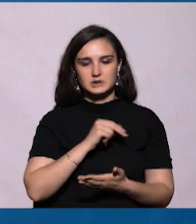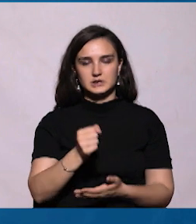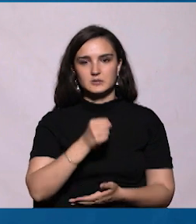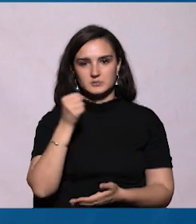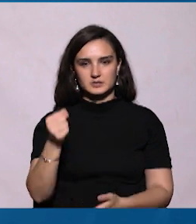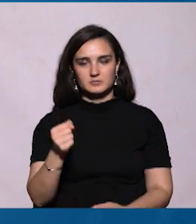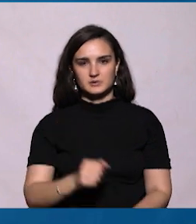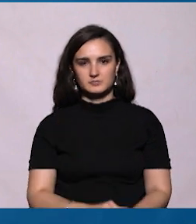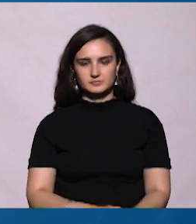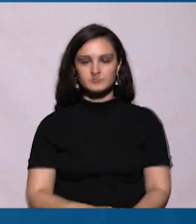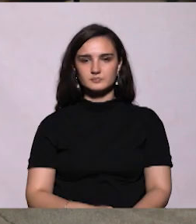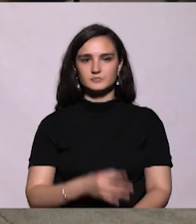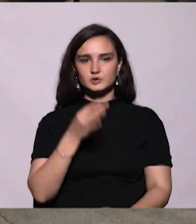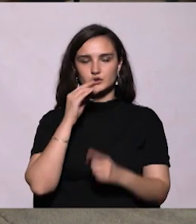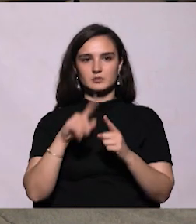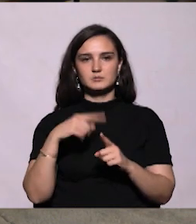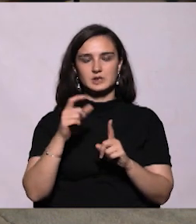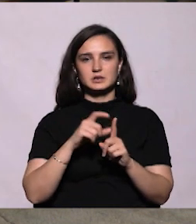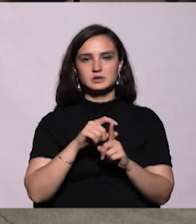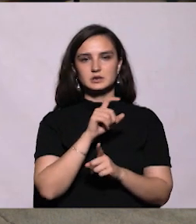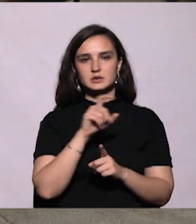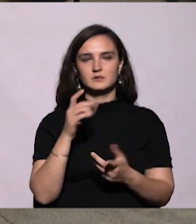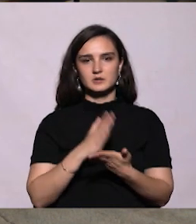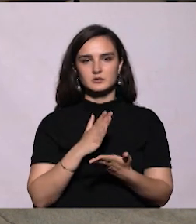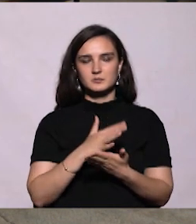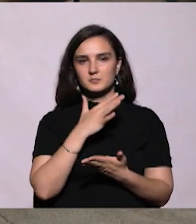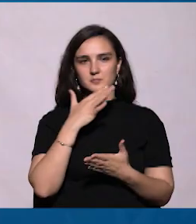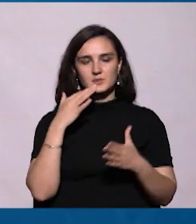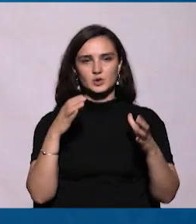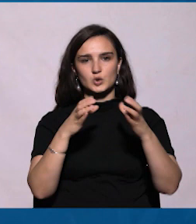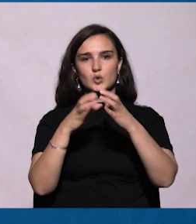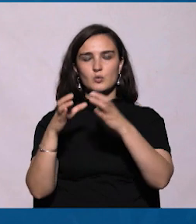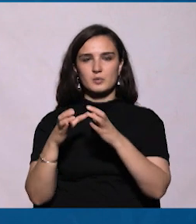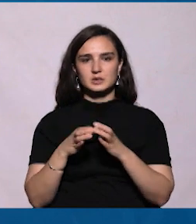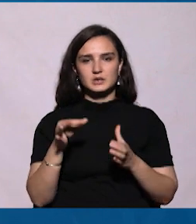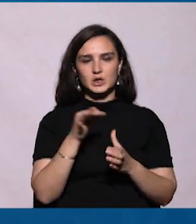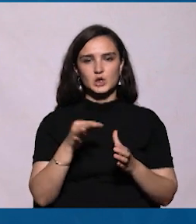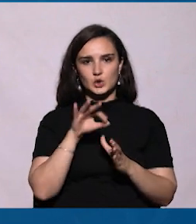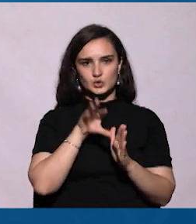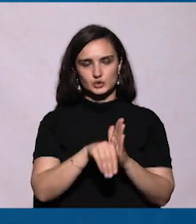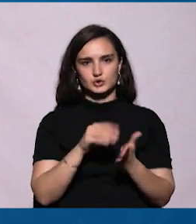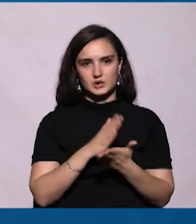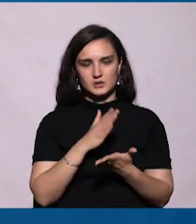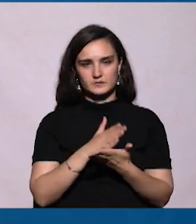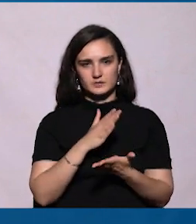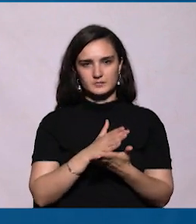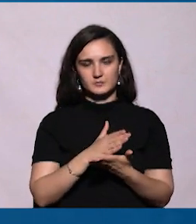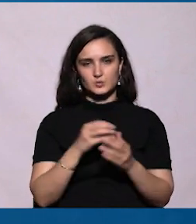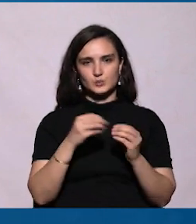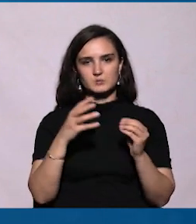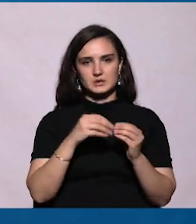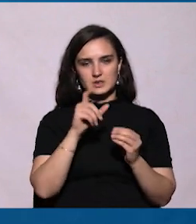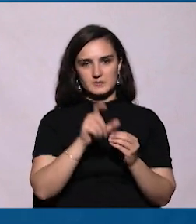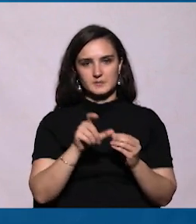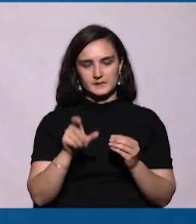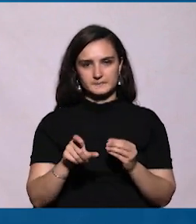year. Our next sentence is, Many companies in the region have a blank over 50